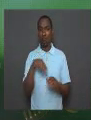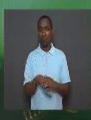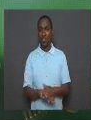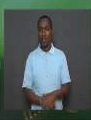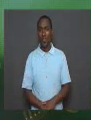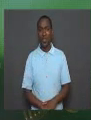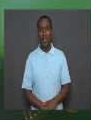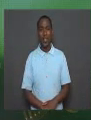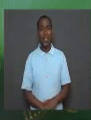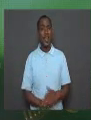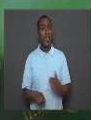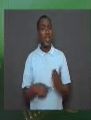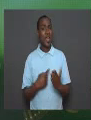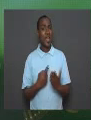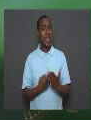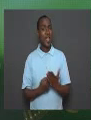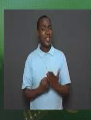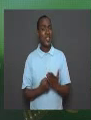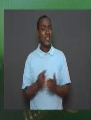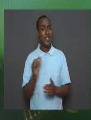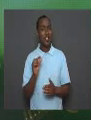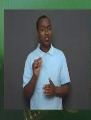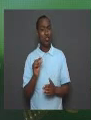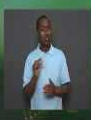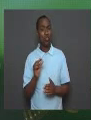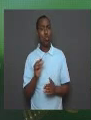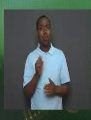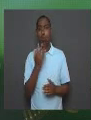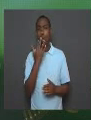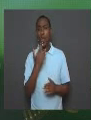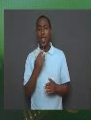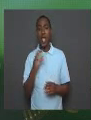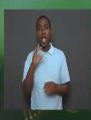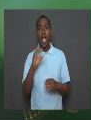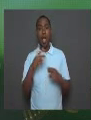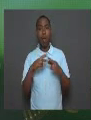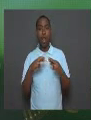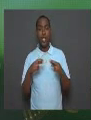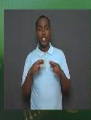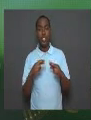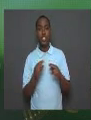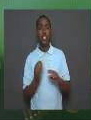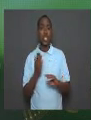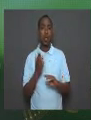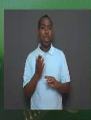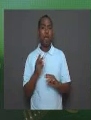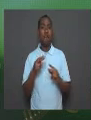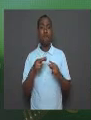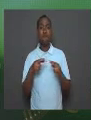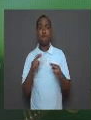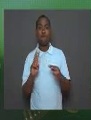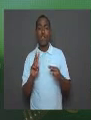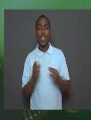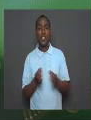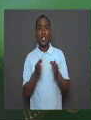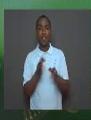Some of it is moved into the blood capillaries as they near the veins, but most of it